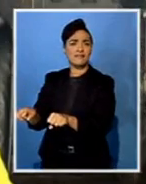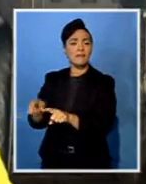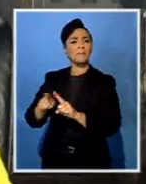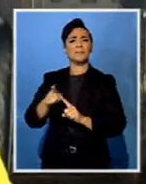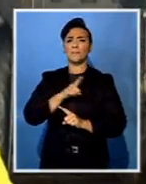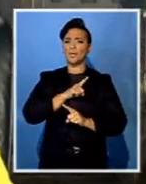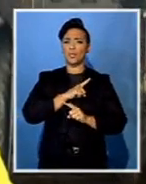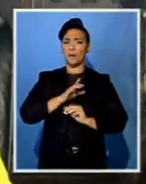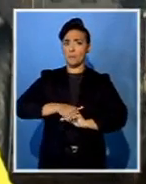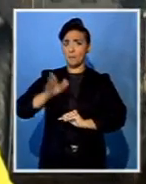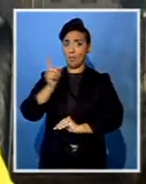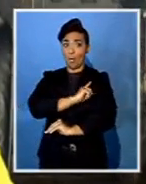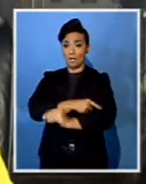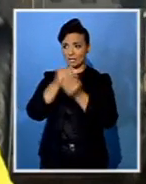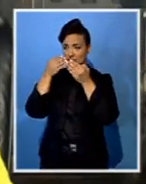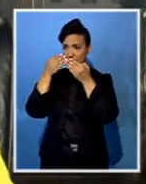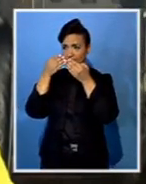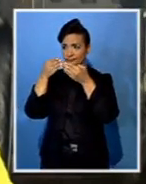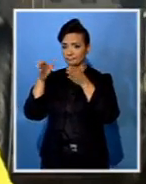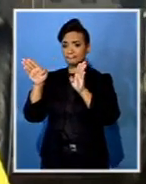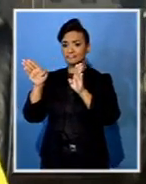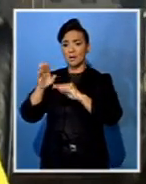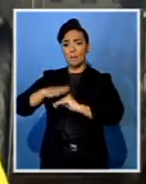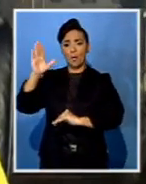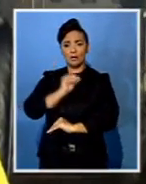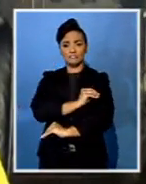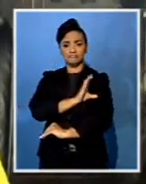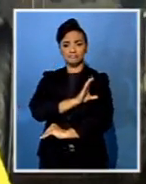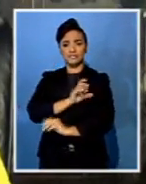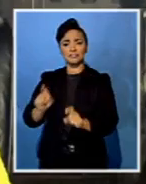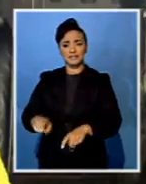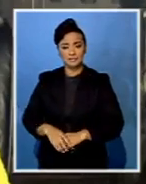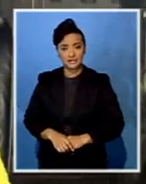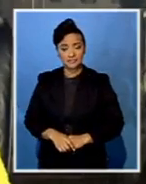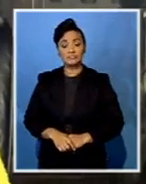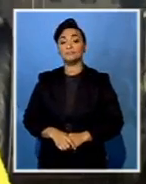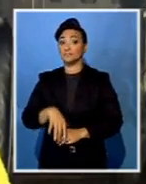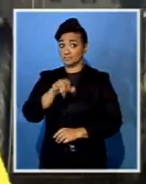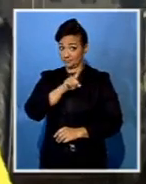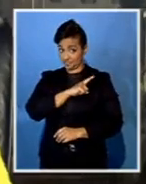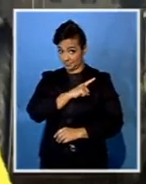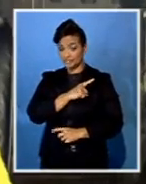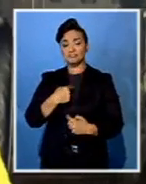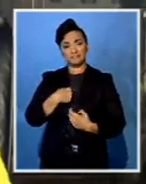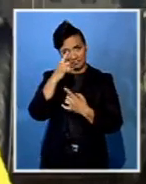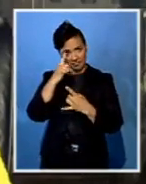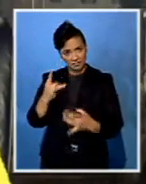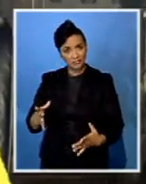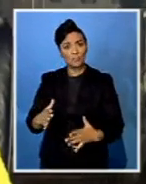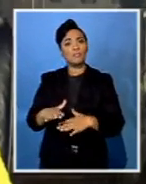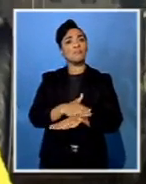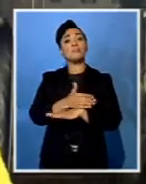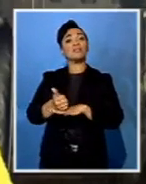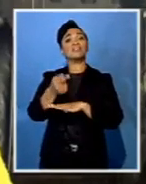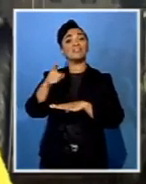not broaden the mandate of the Reserve Bank? So hence I'm saying that it was purely